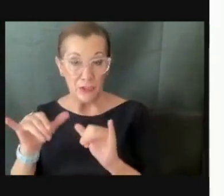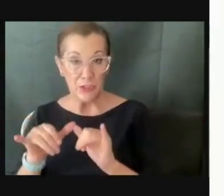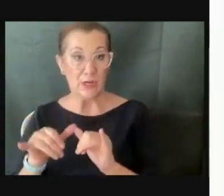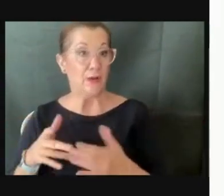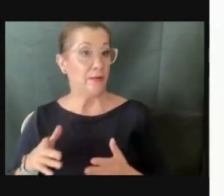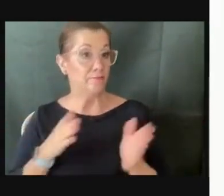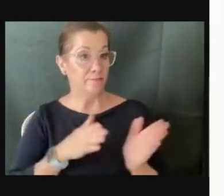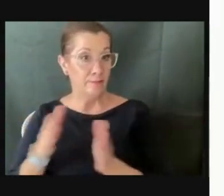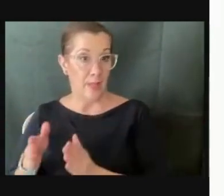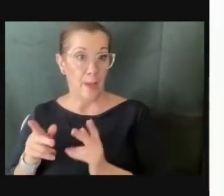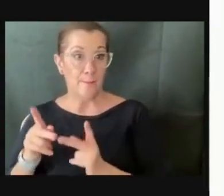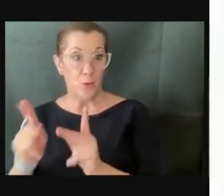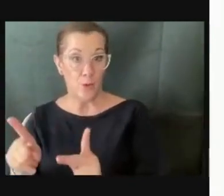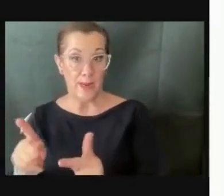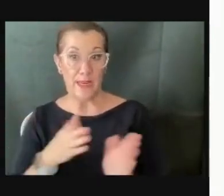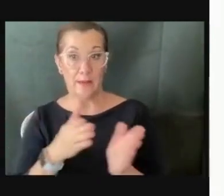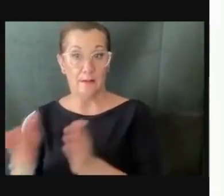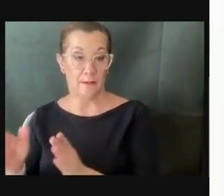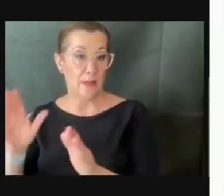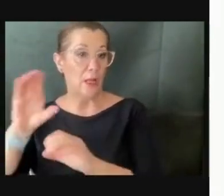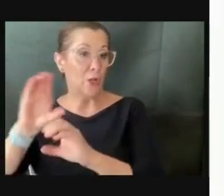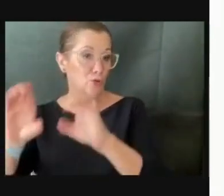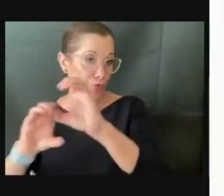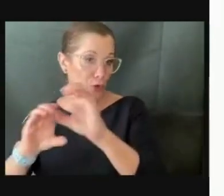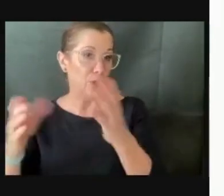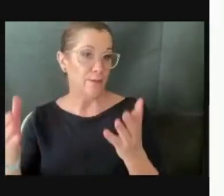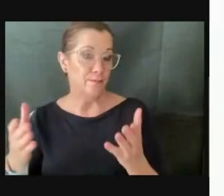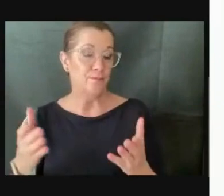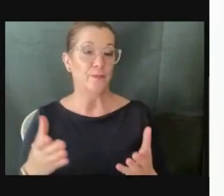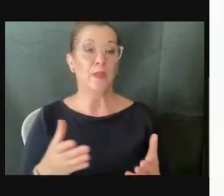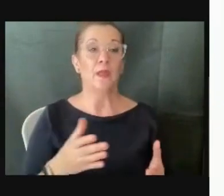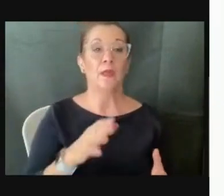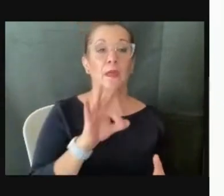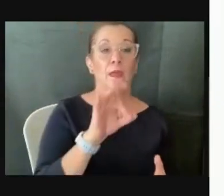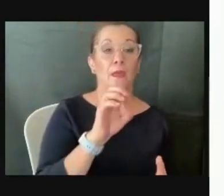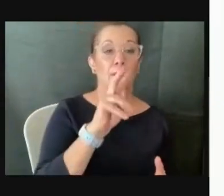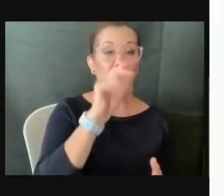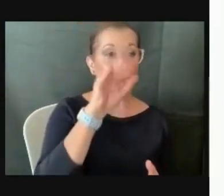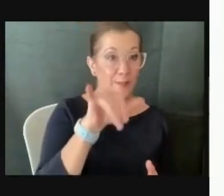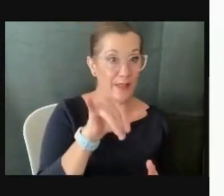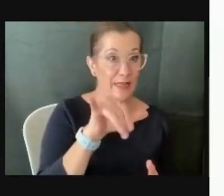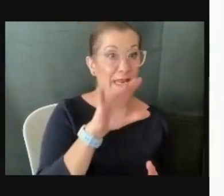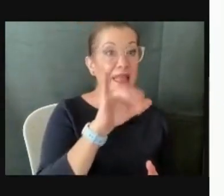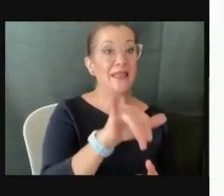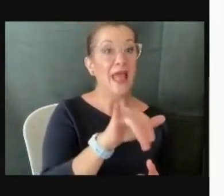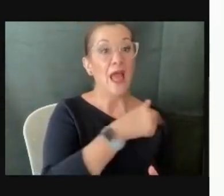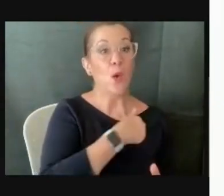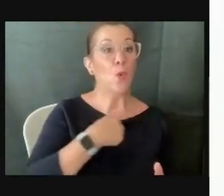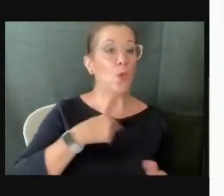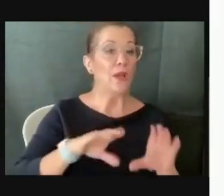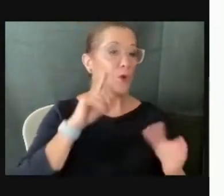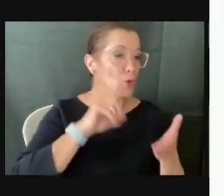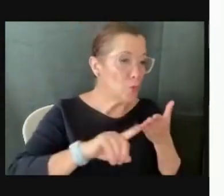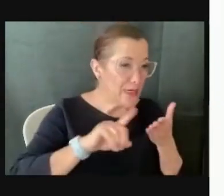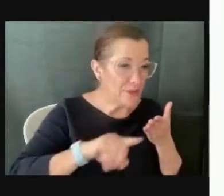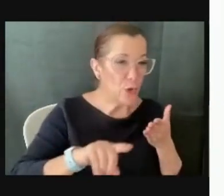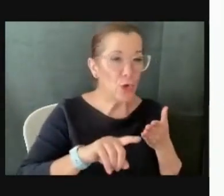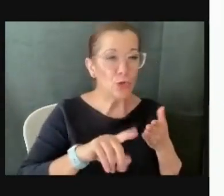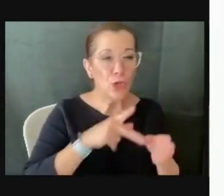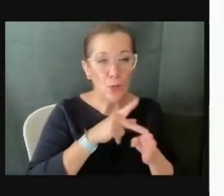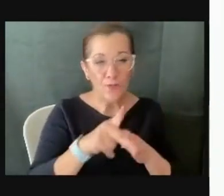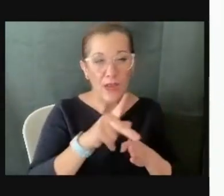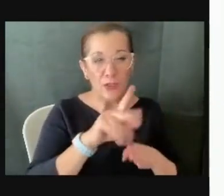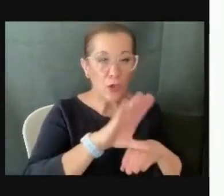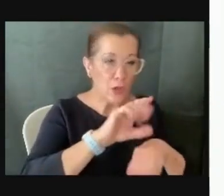permitting and construction. Now, when it comes to feasibility, this is the part where we're doing research and professional consultation at the